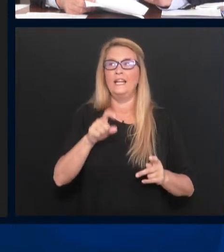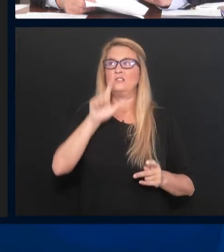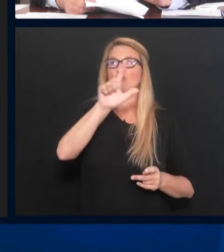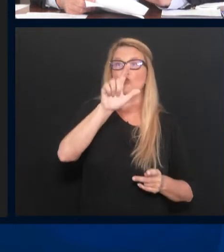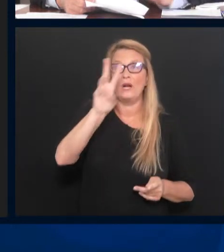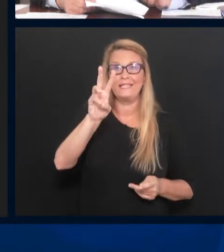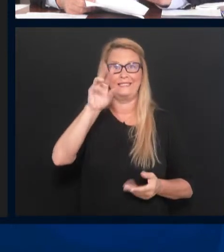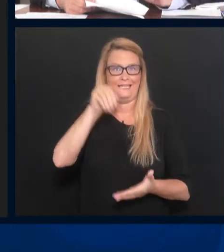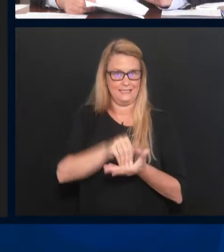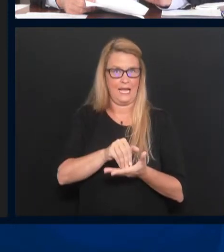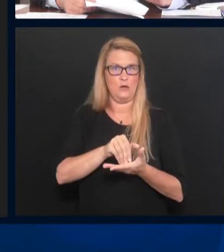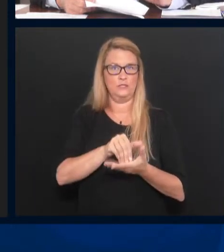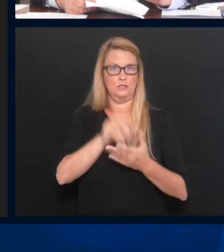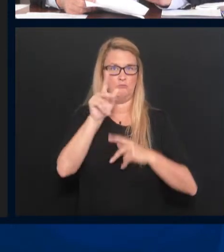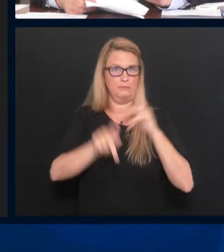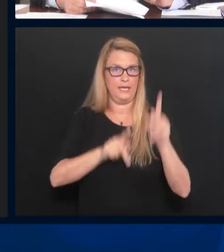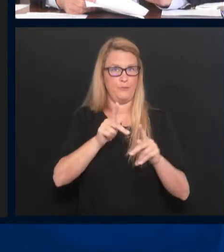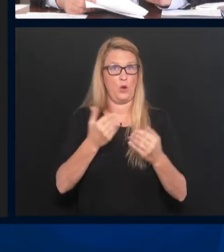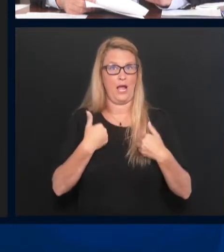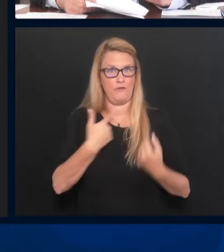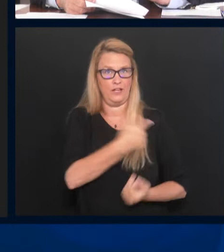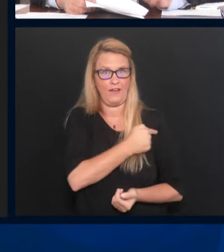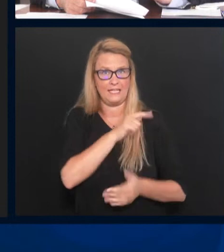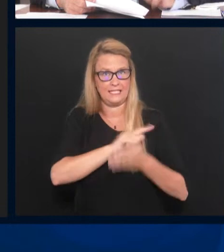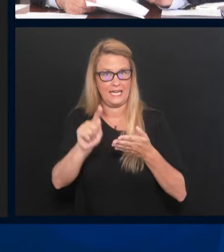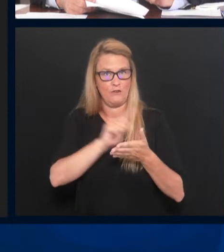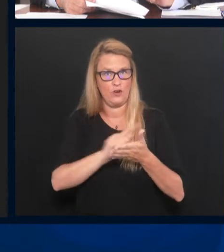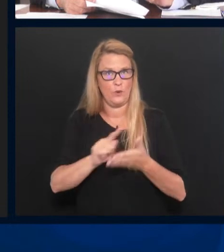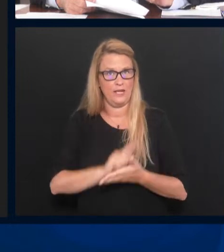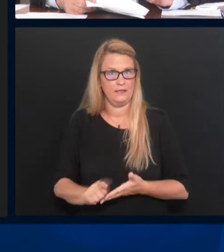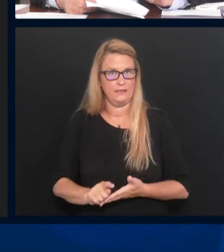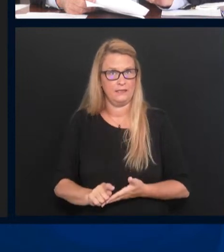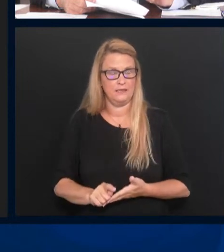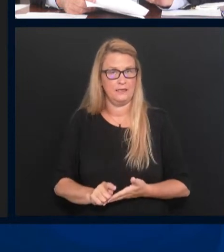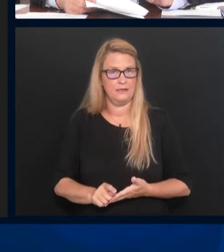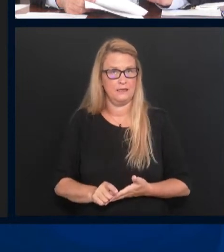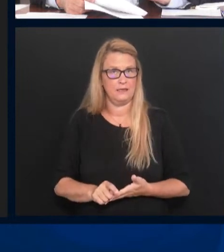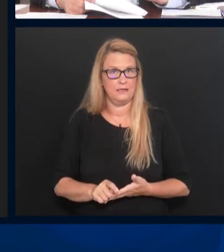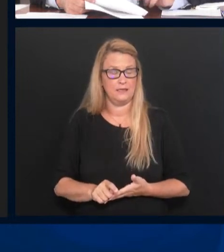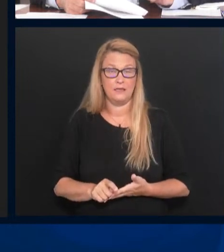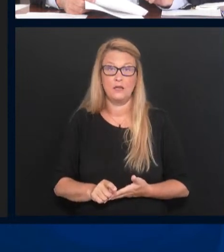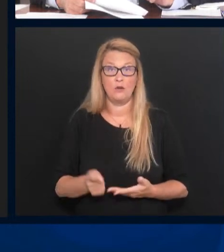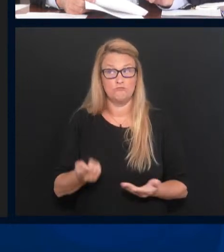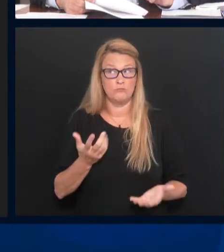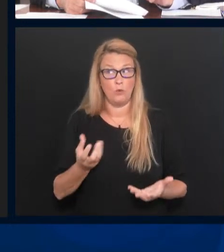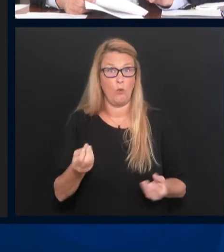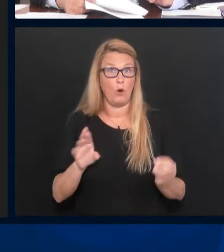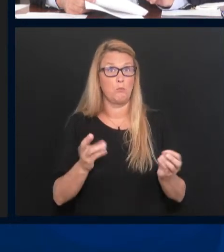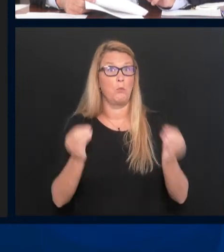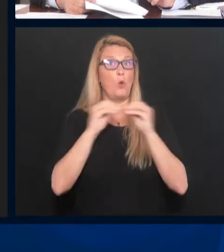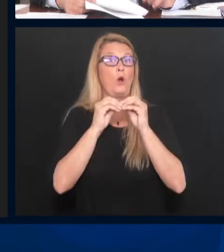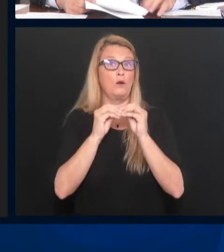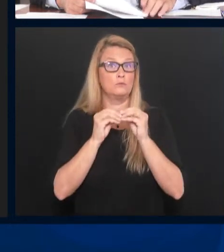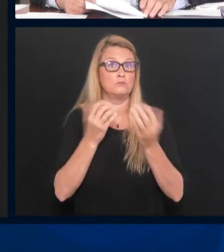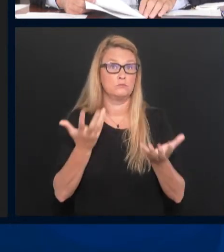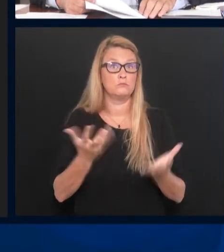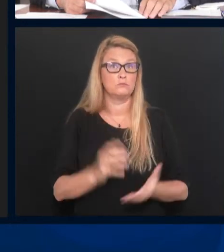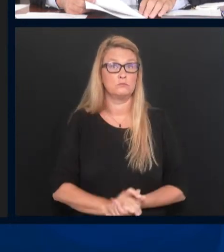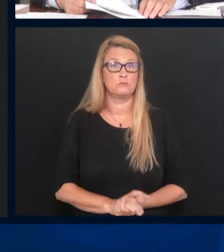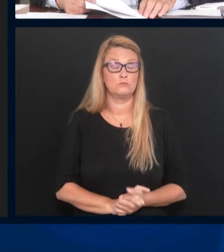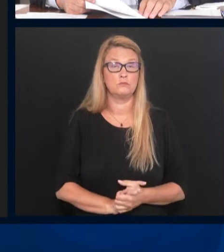26,100 people getting their vaccination right now, or more.